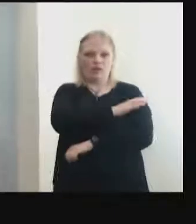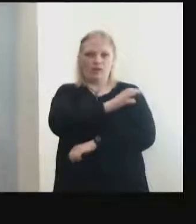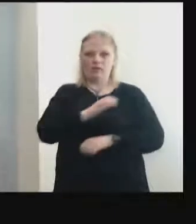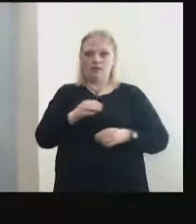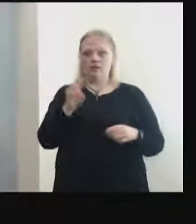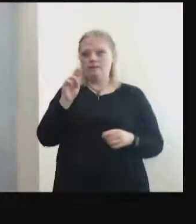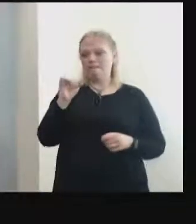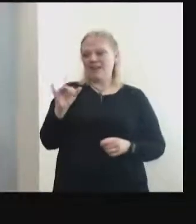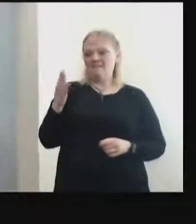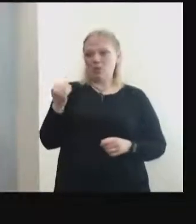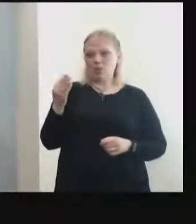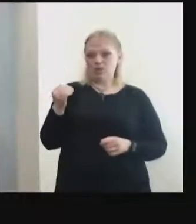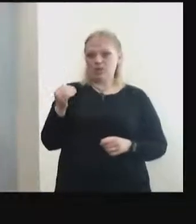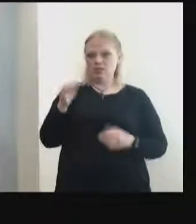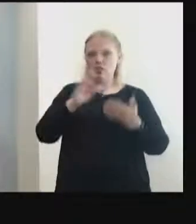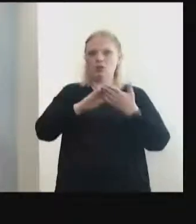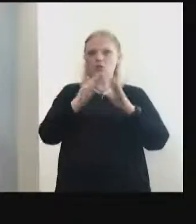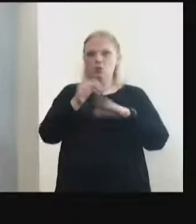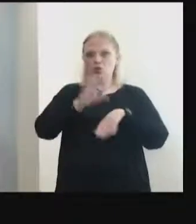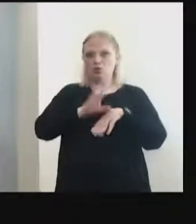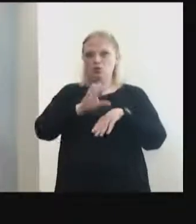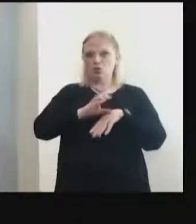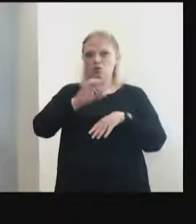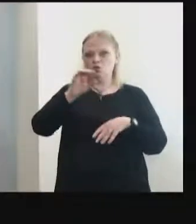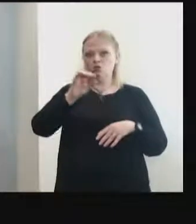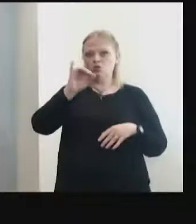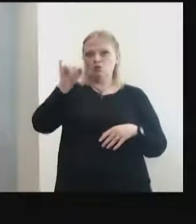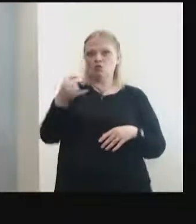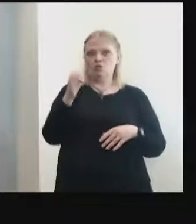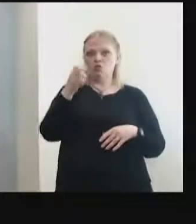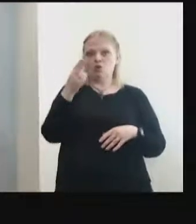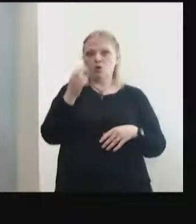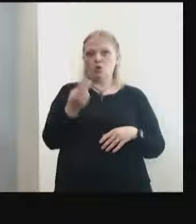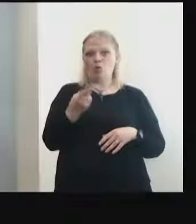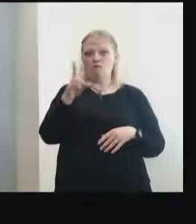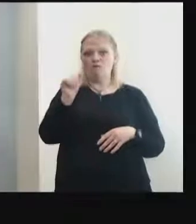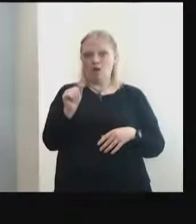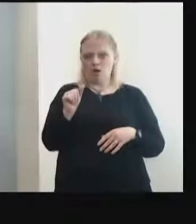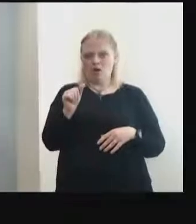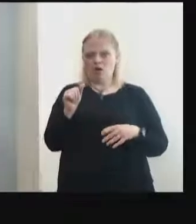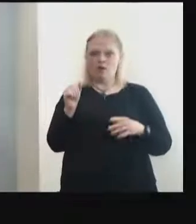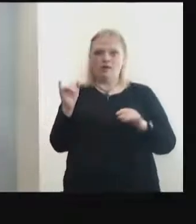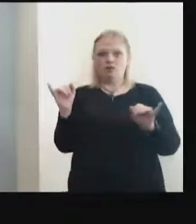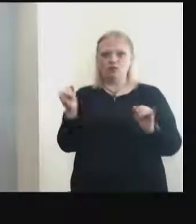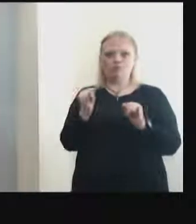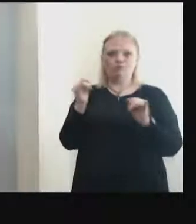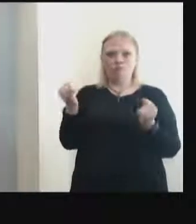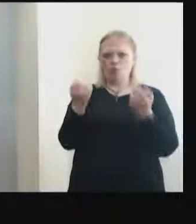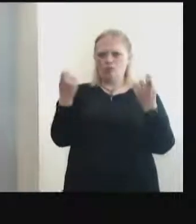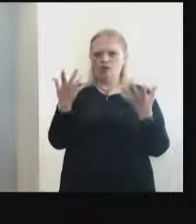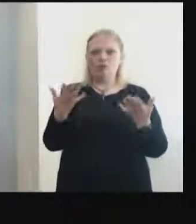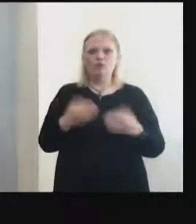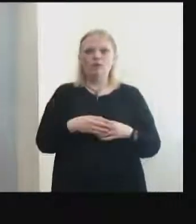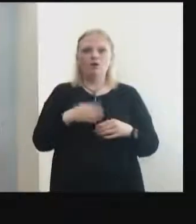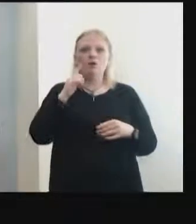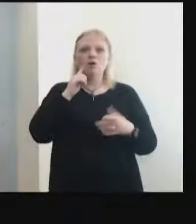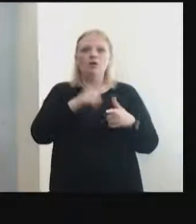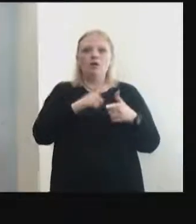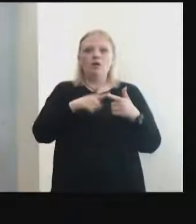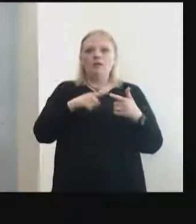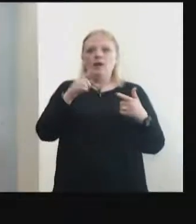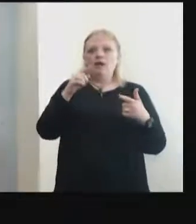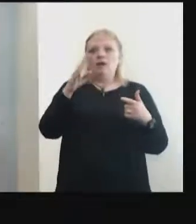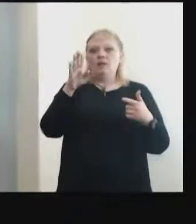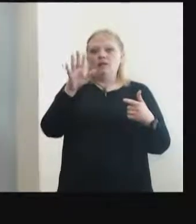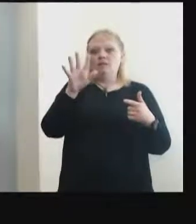May 14th, we're going to be at the Community Church Jehovah. On May 18th, we're going to be at Martha Mitchell's Community Center. And then we